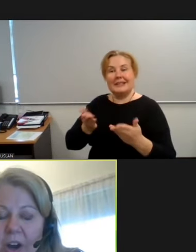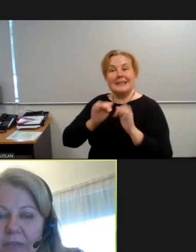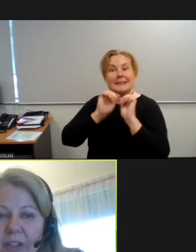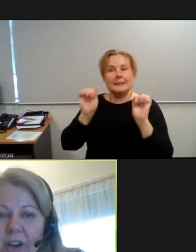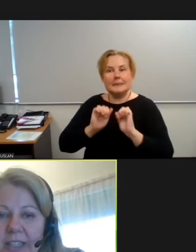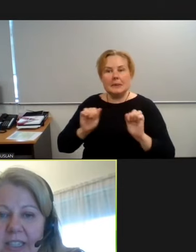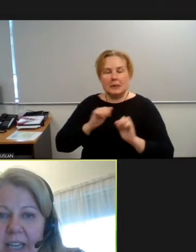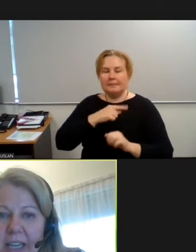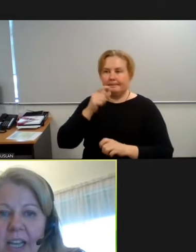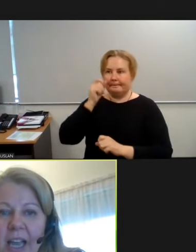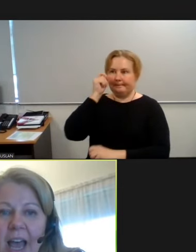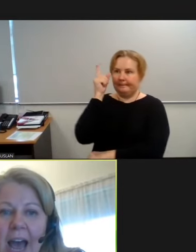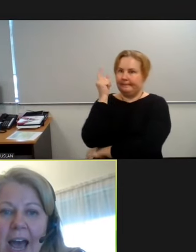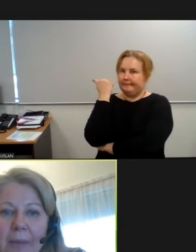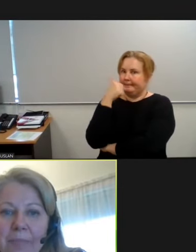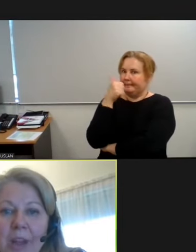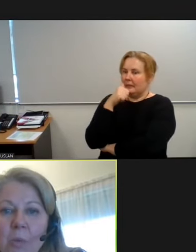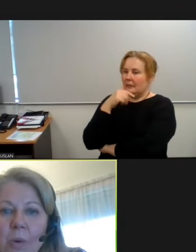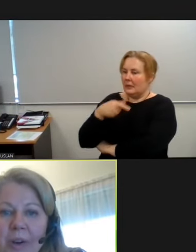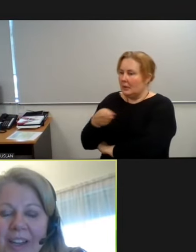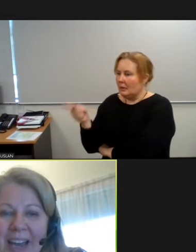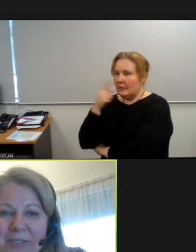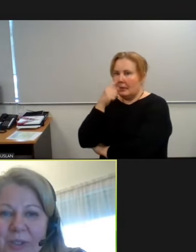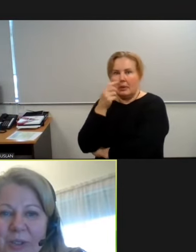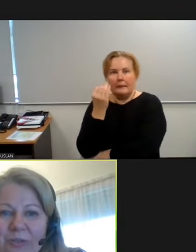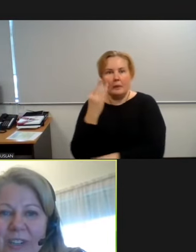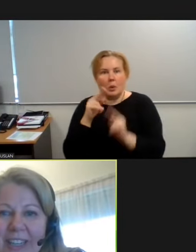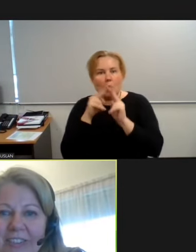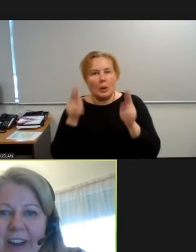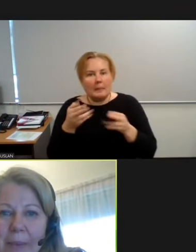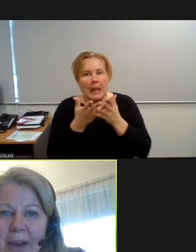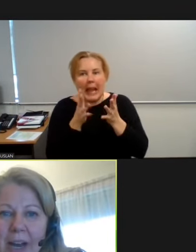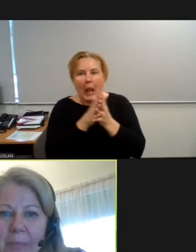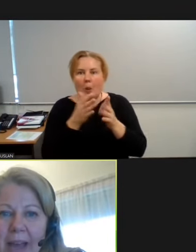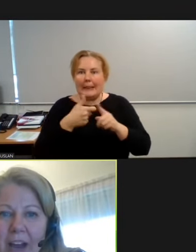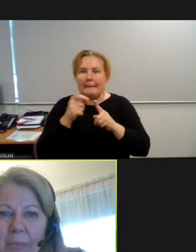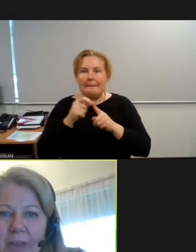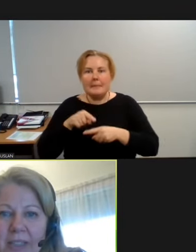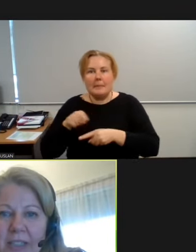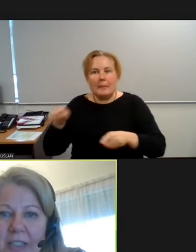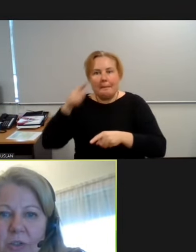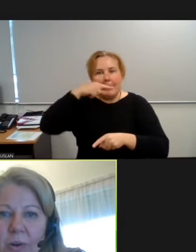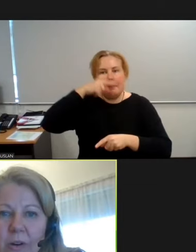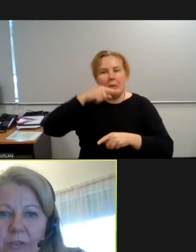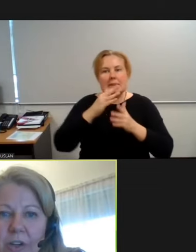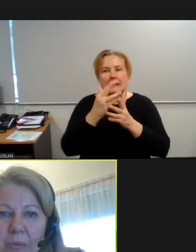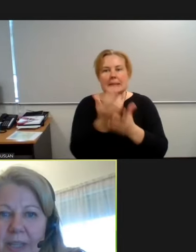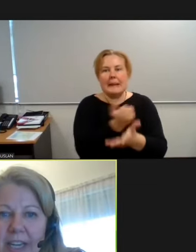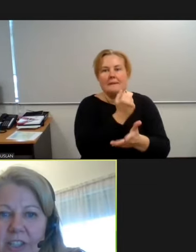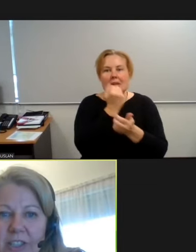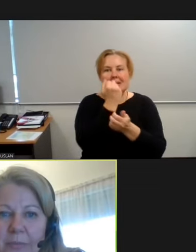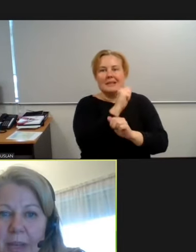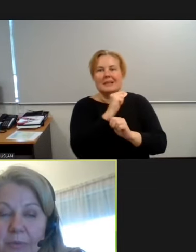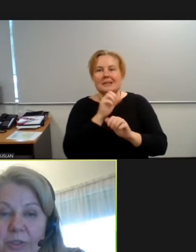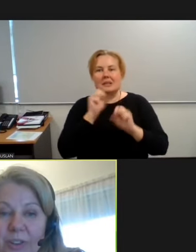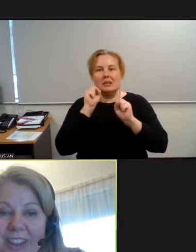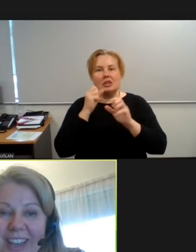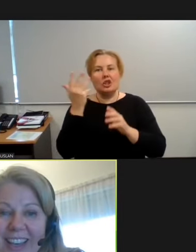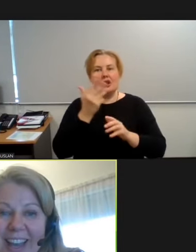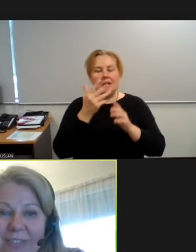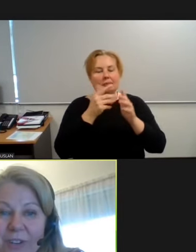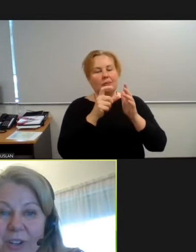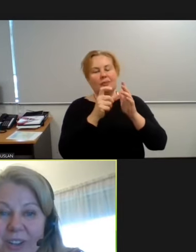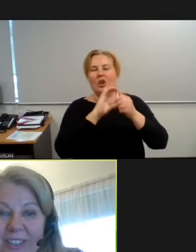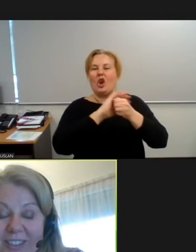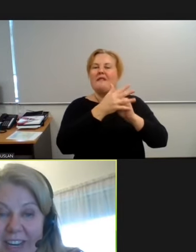from COVID-19, we were going to have to really ramp up our ability to offer accommodation to people so that